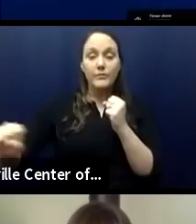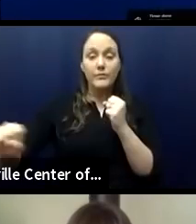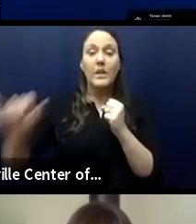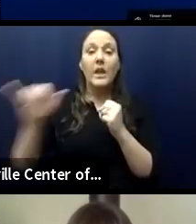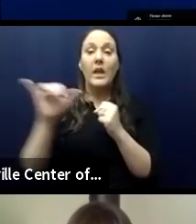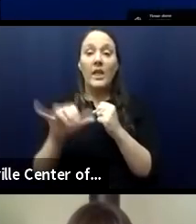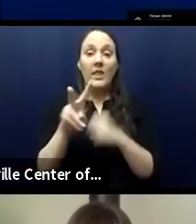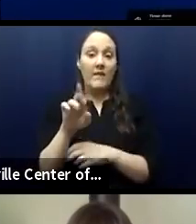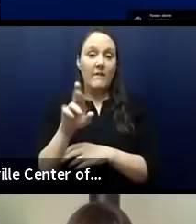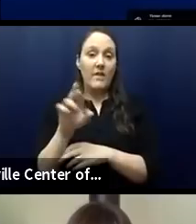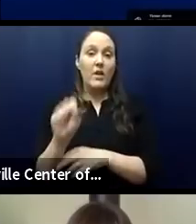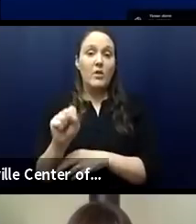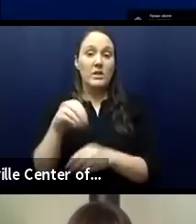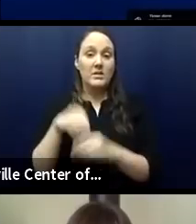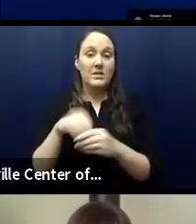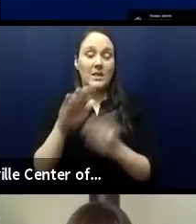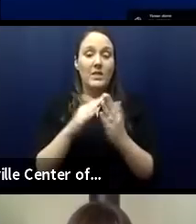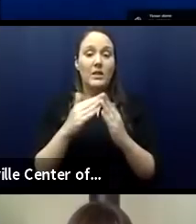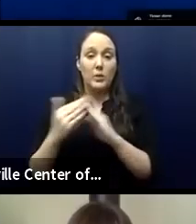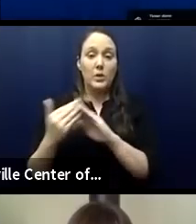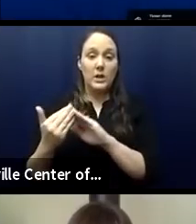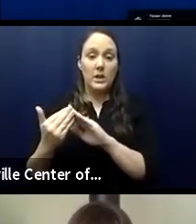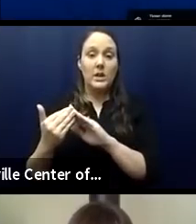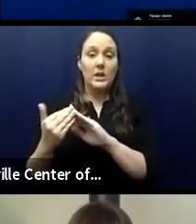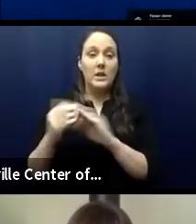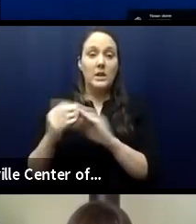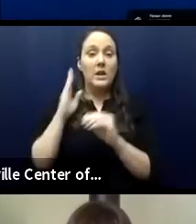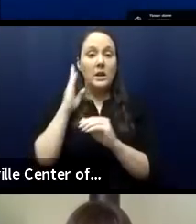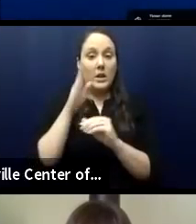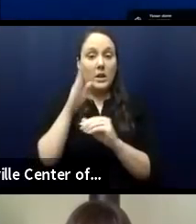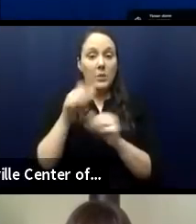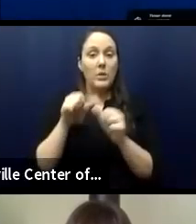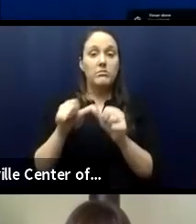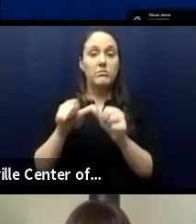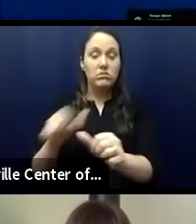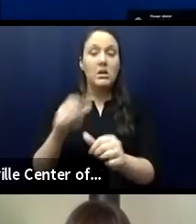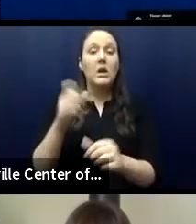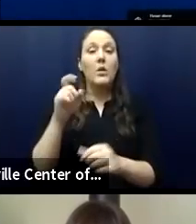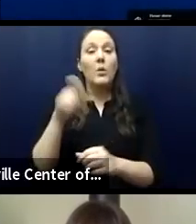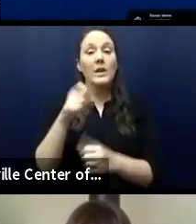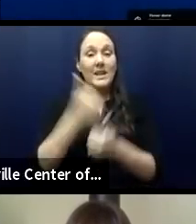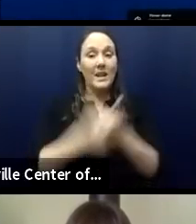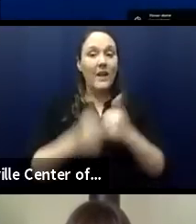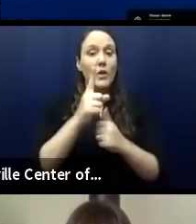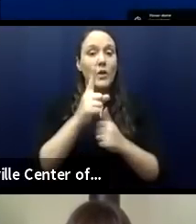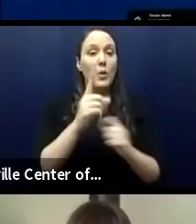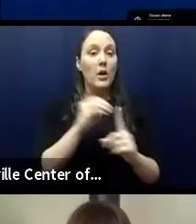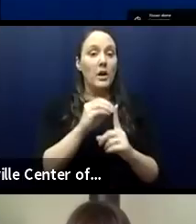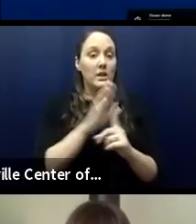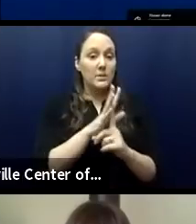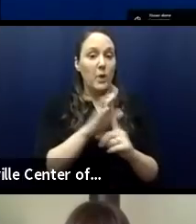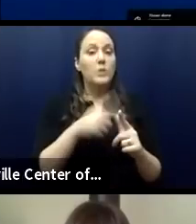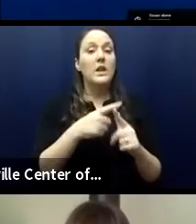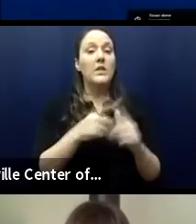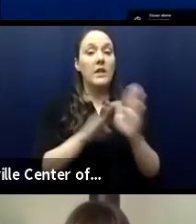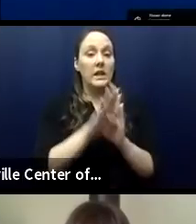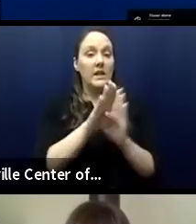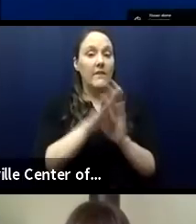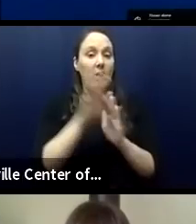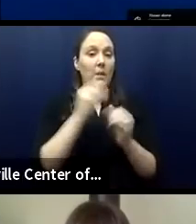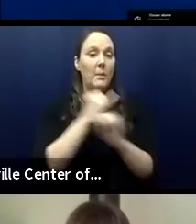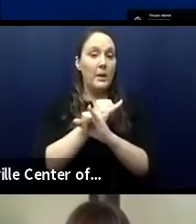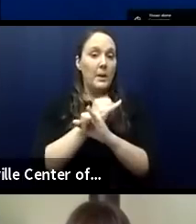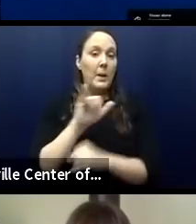virus in our community. We need to get everyone exposed so that everyone will develop immunity.